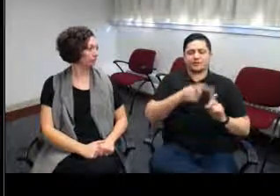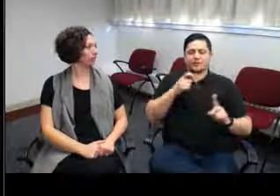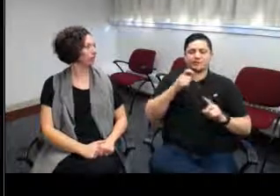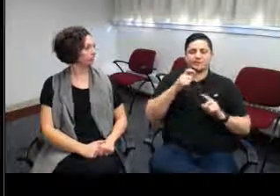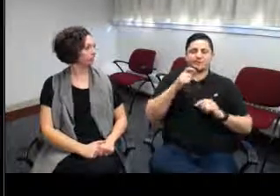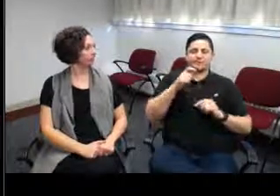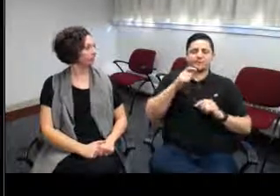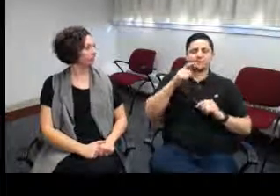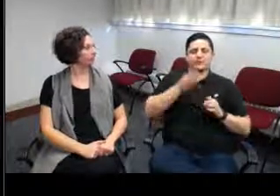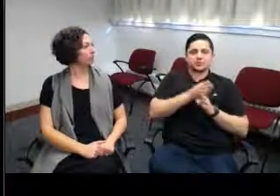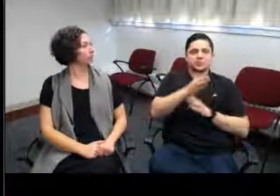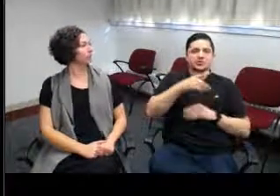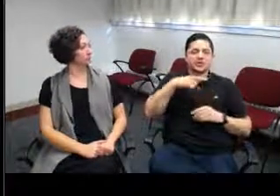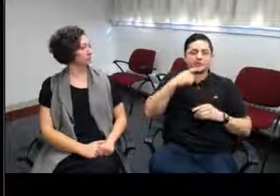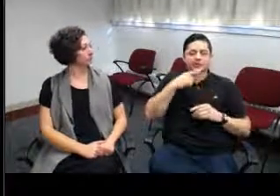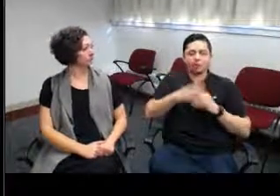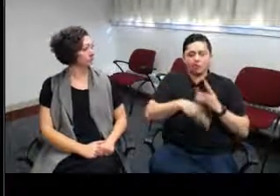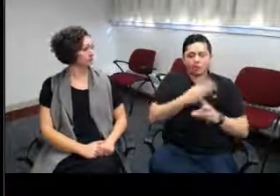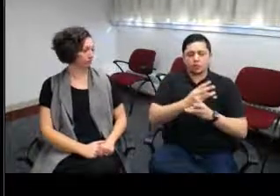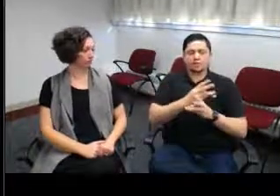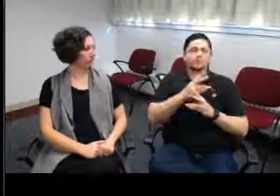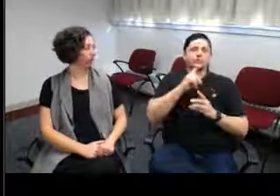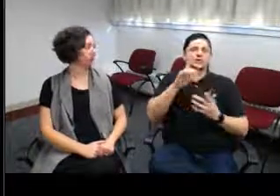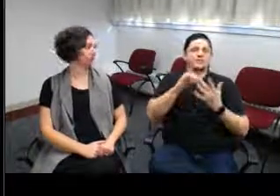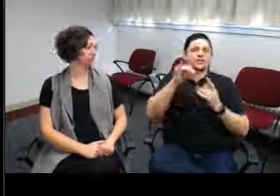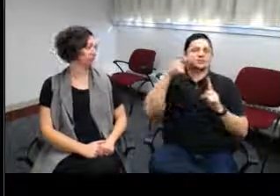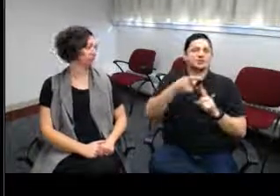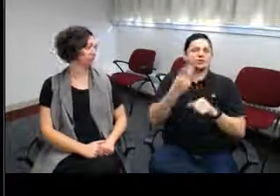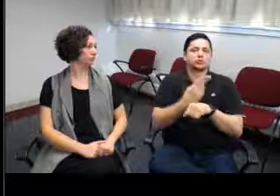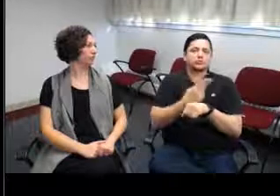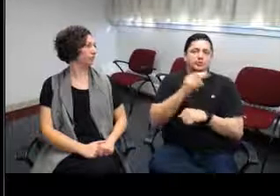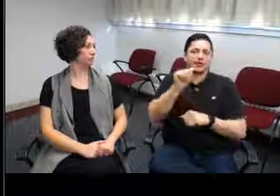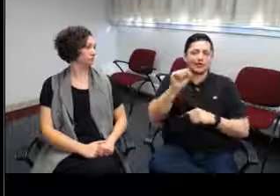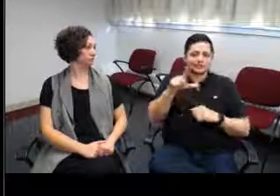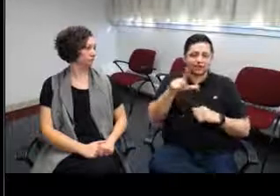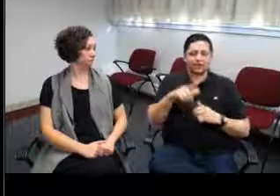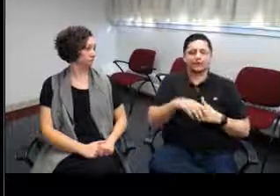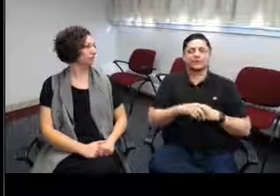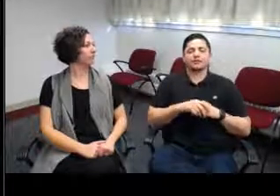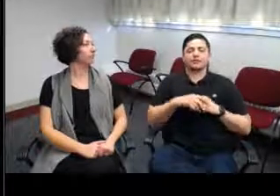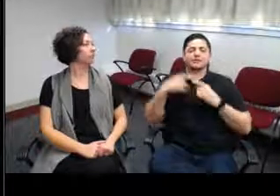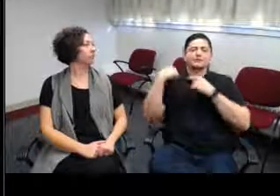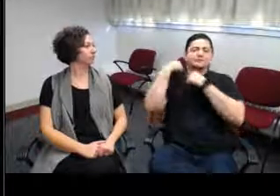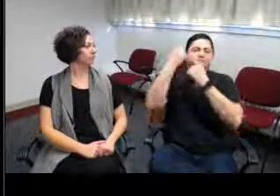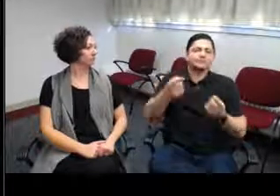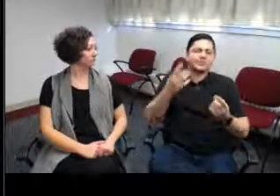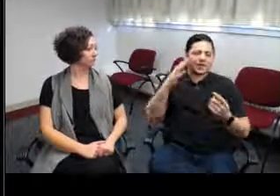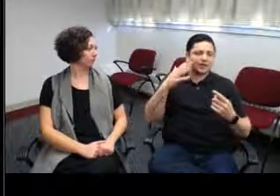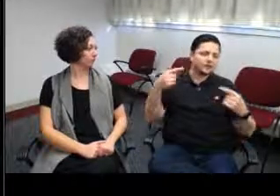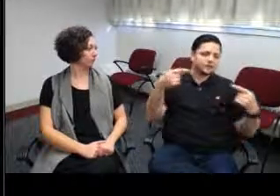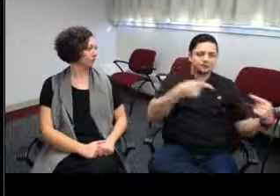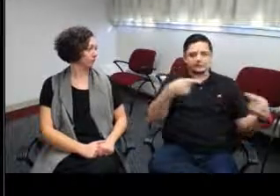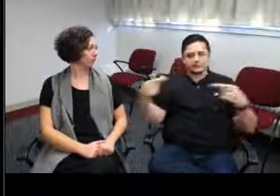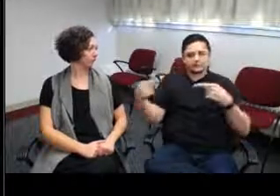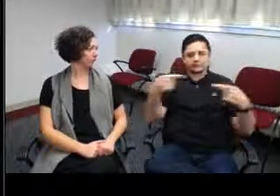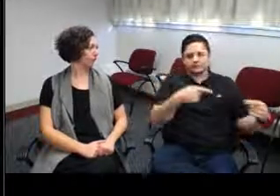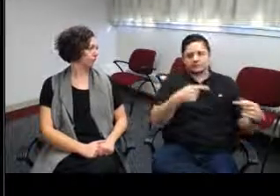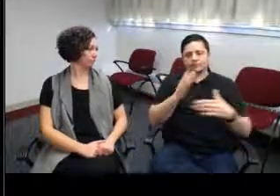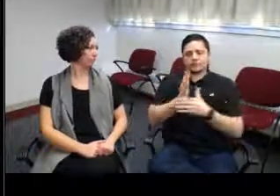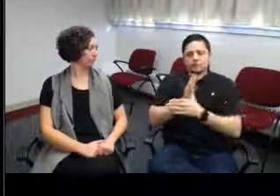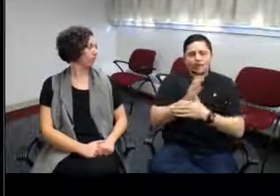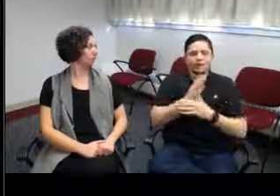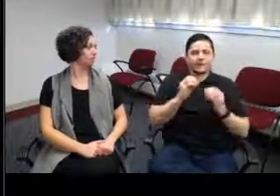Through the years, there has been a history of oppression from the hearing majority against people